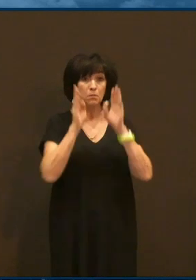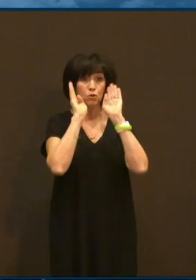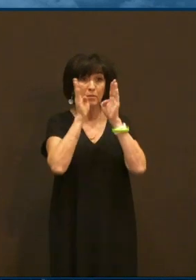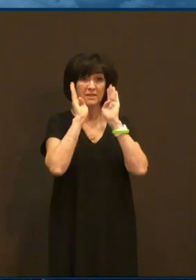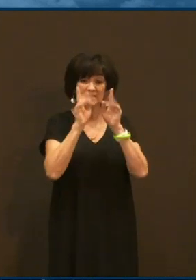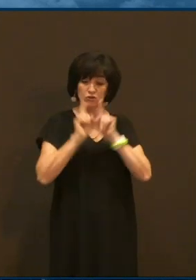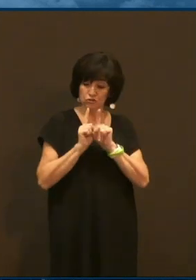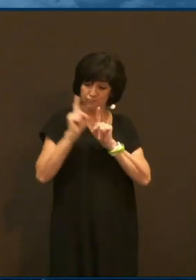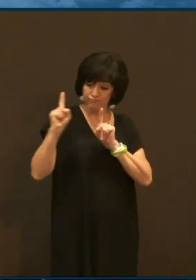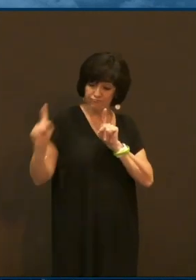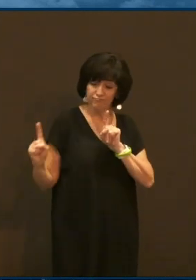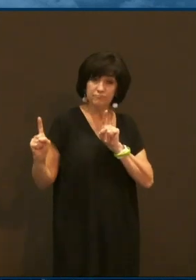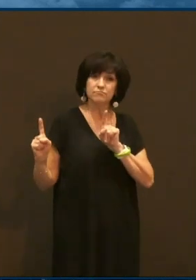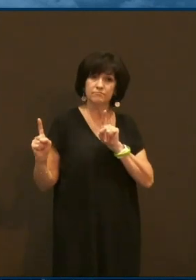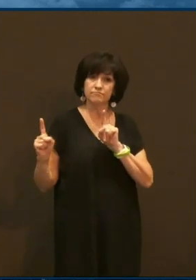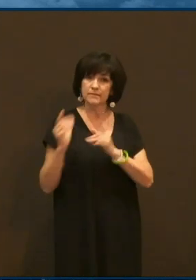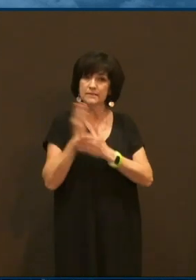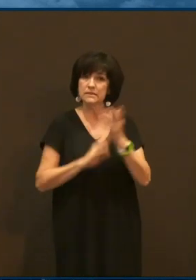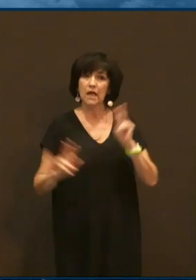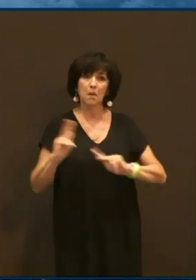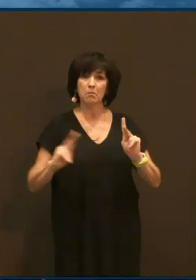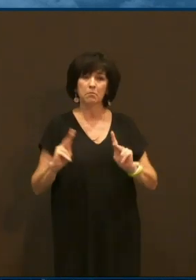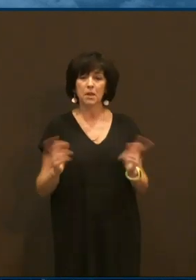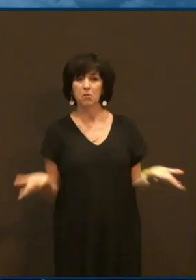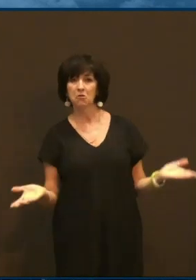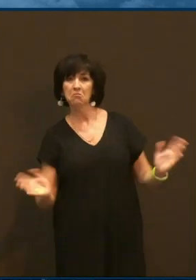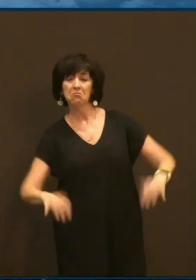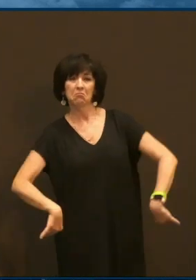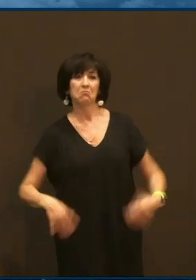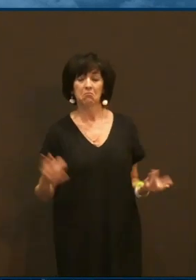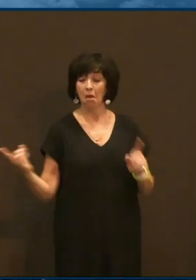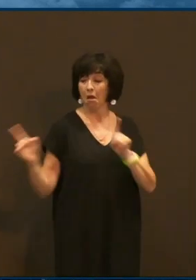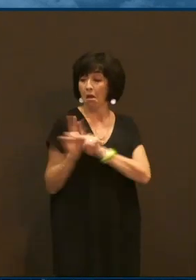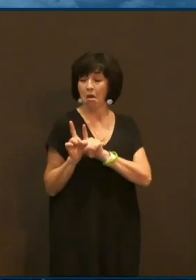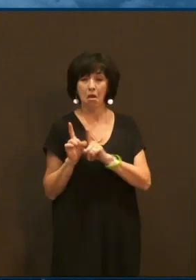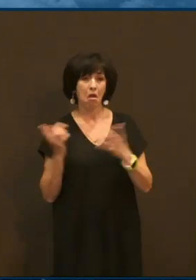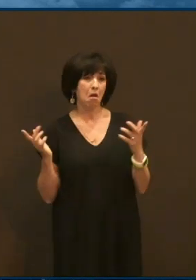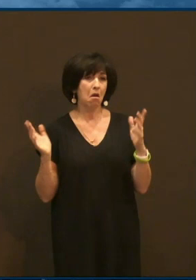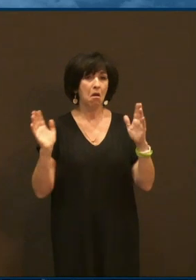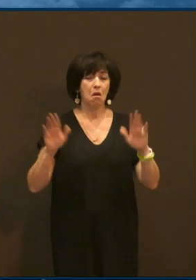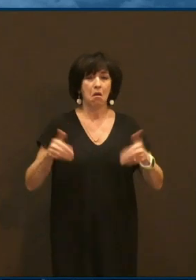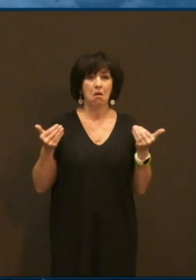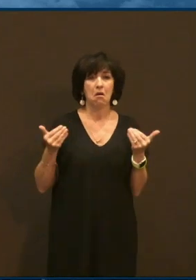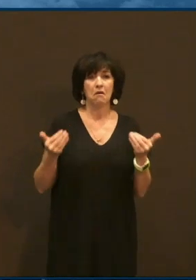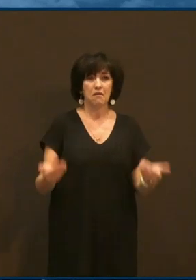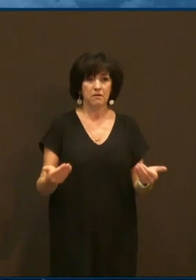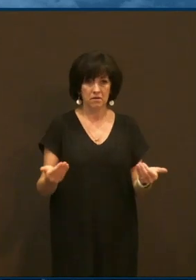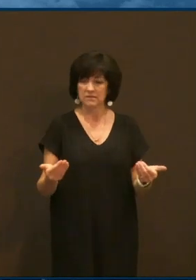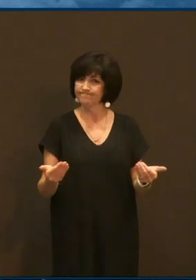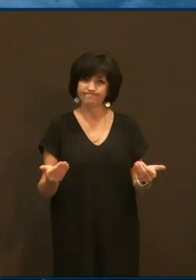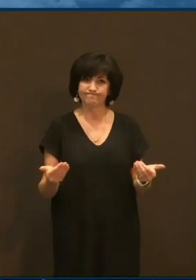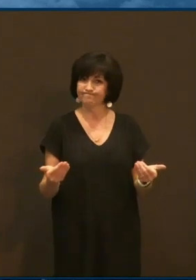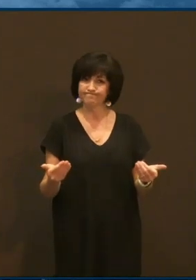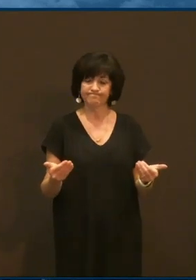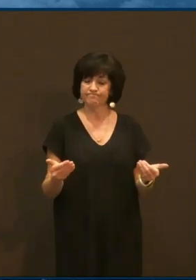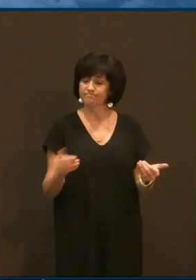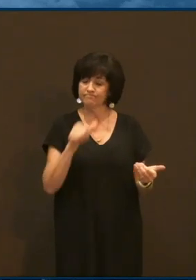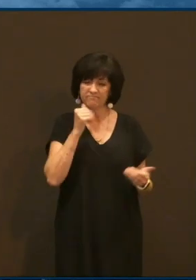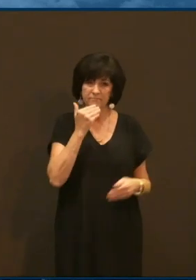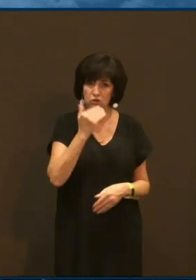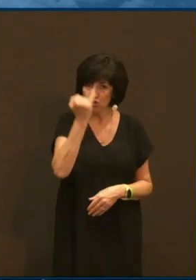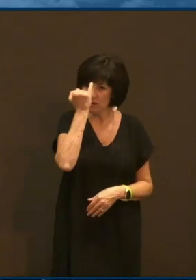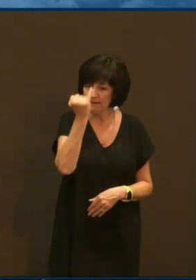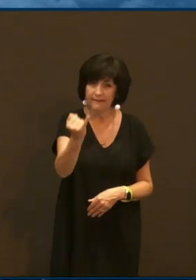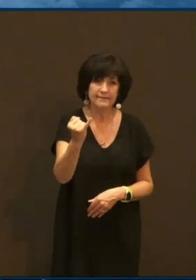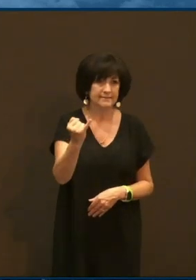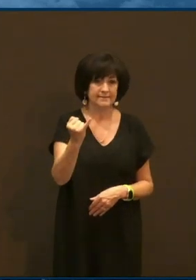less concerned about that. This is not the time to let our guard down, not the time to be complacent.